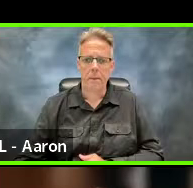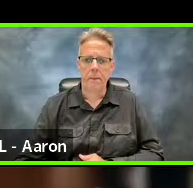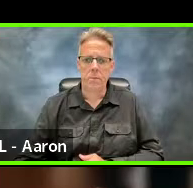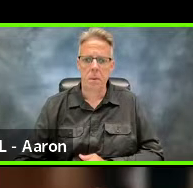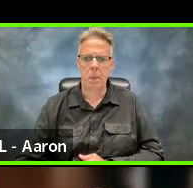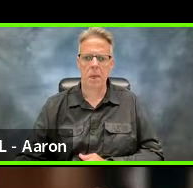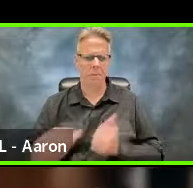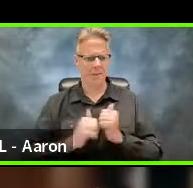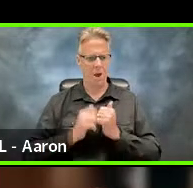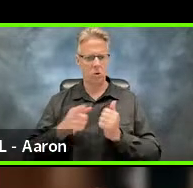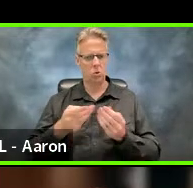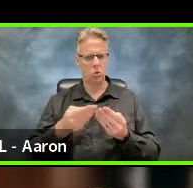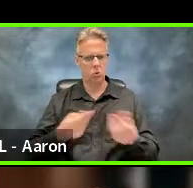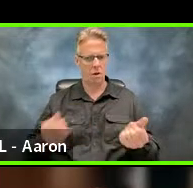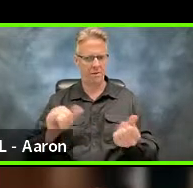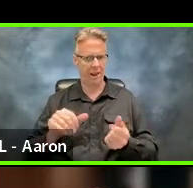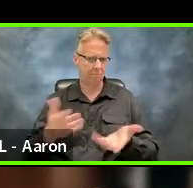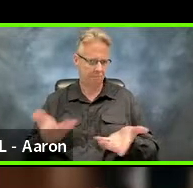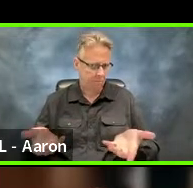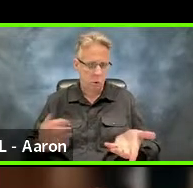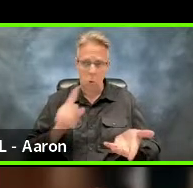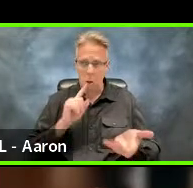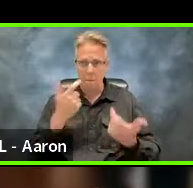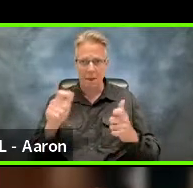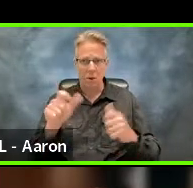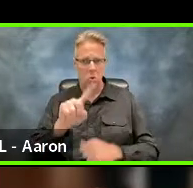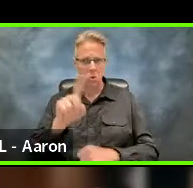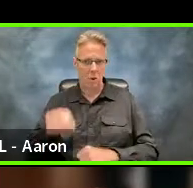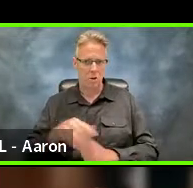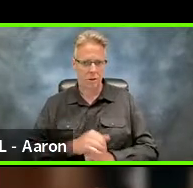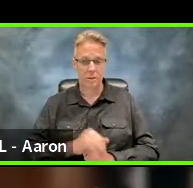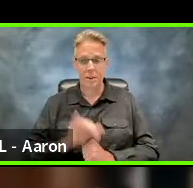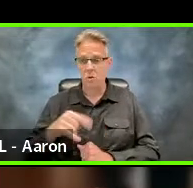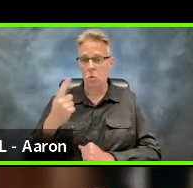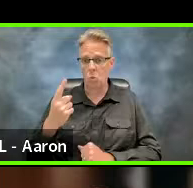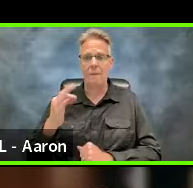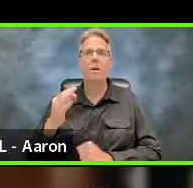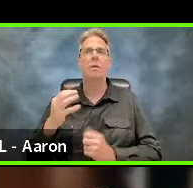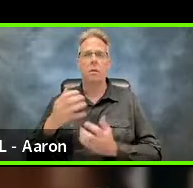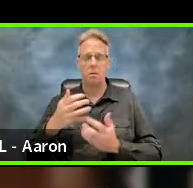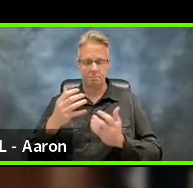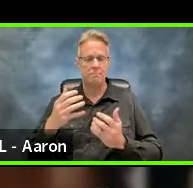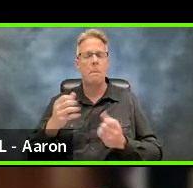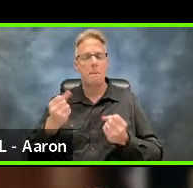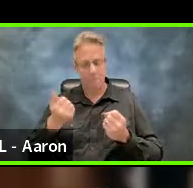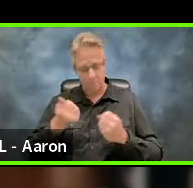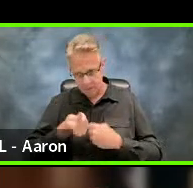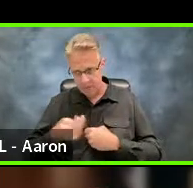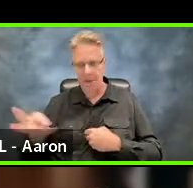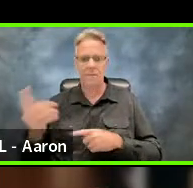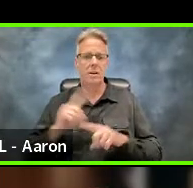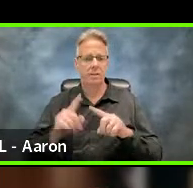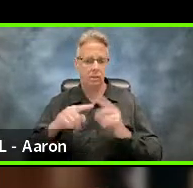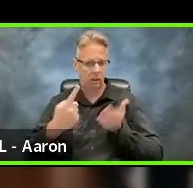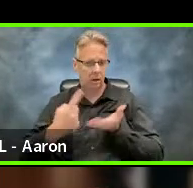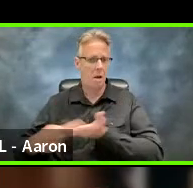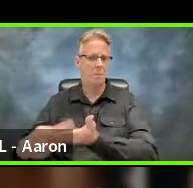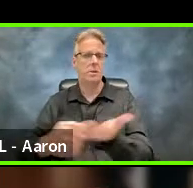you resolve that? That's a big question, but it's a lot of conversation around these topics